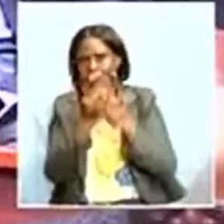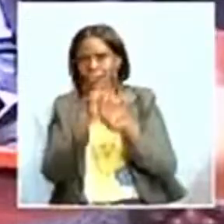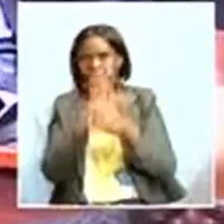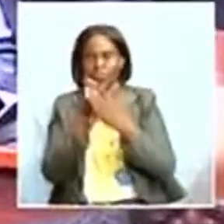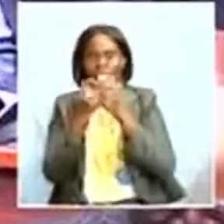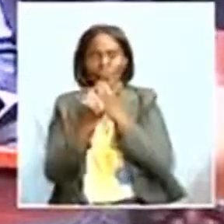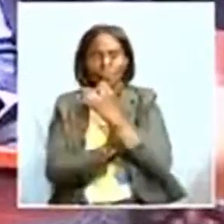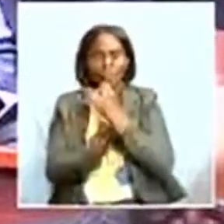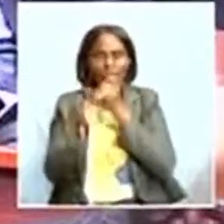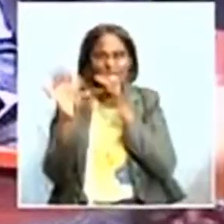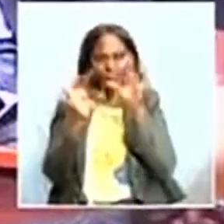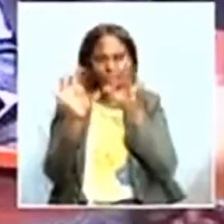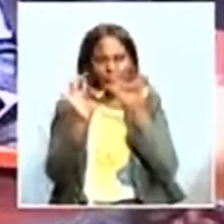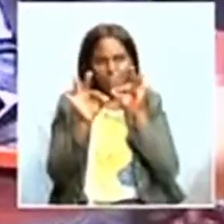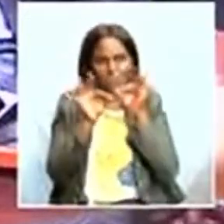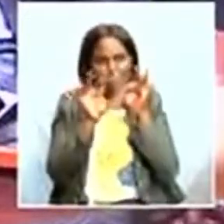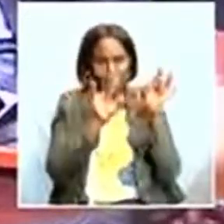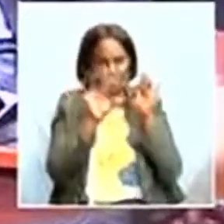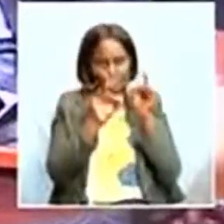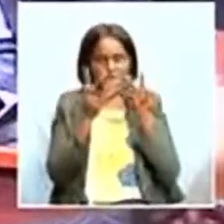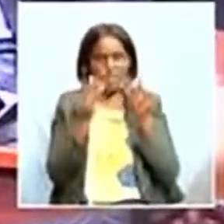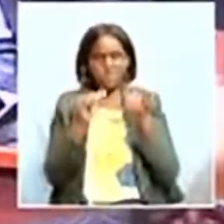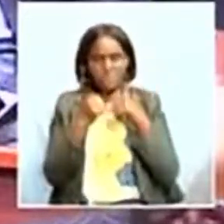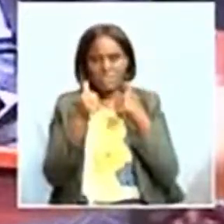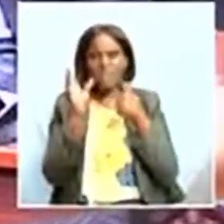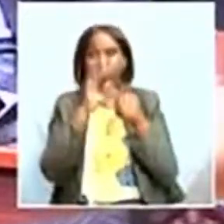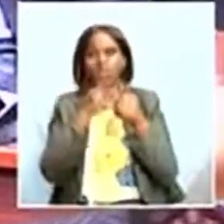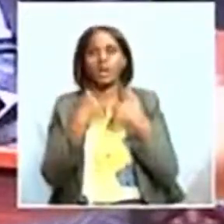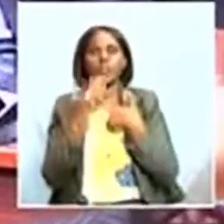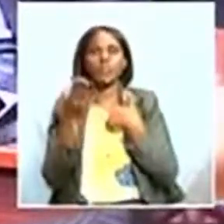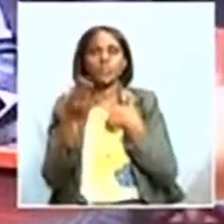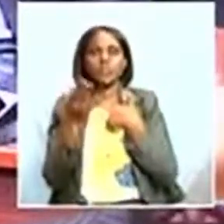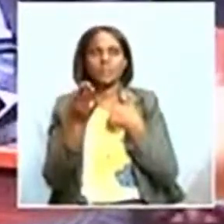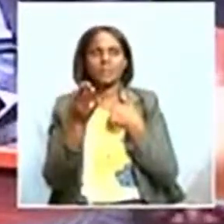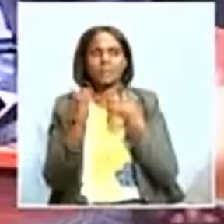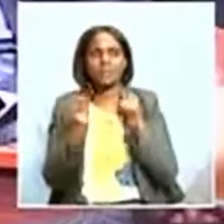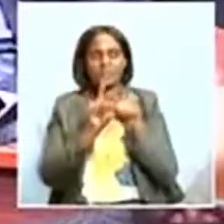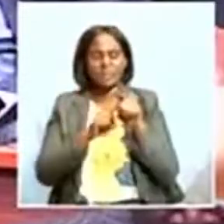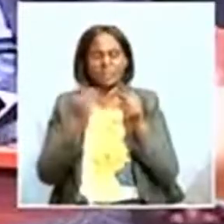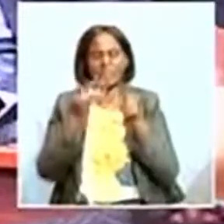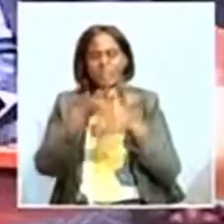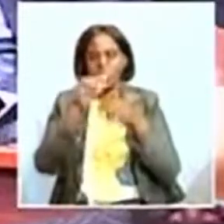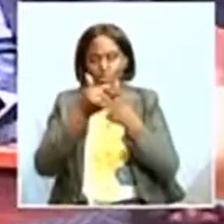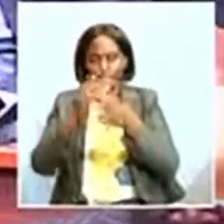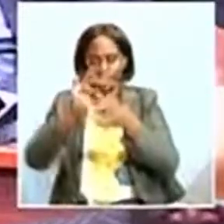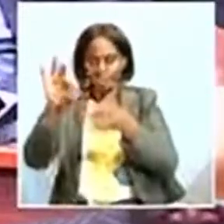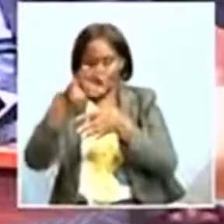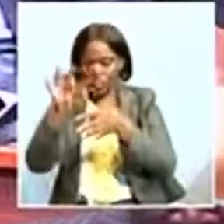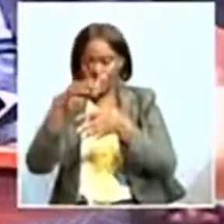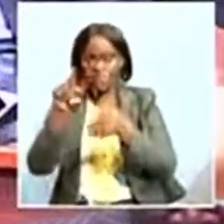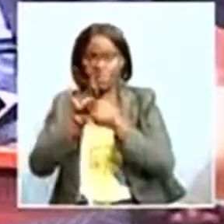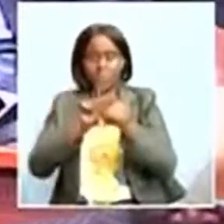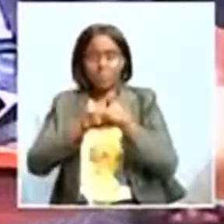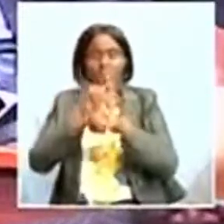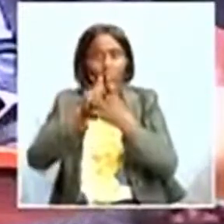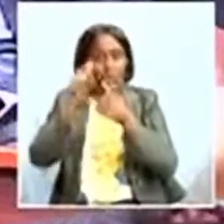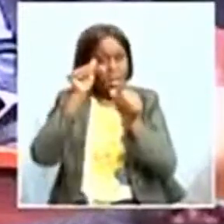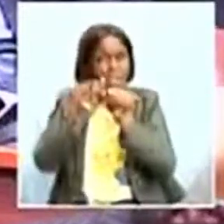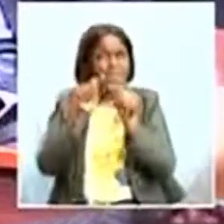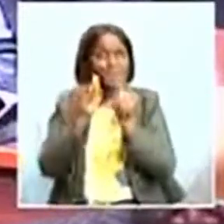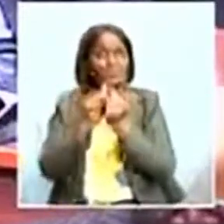country. Pilot is piloting. So we piloted, all right? And many stakeholders actually agreed with